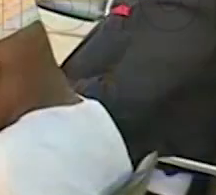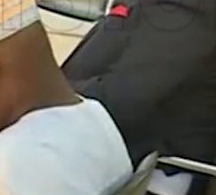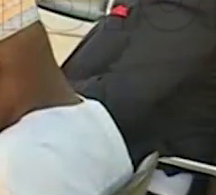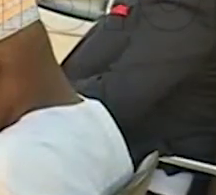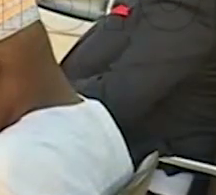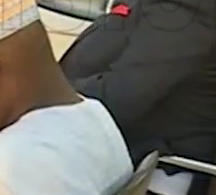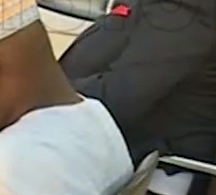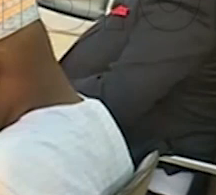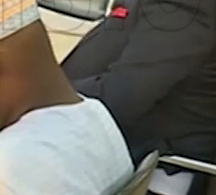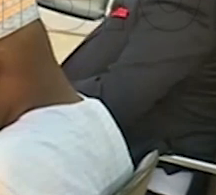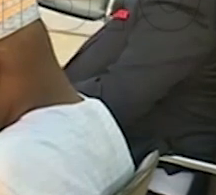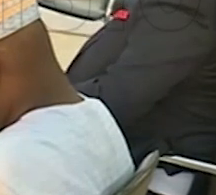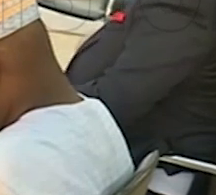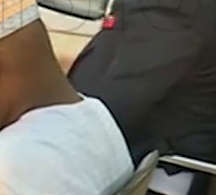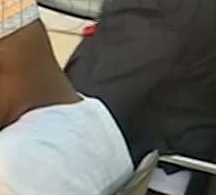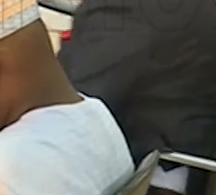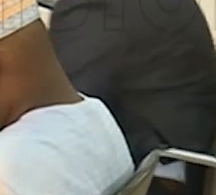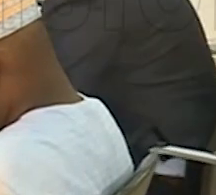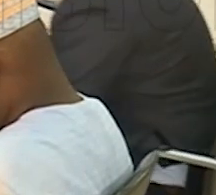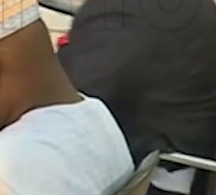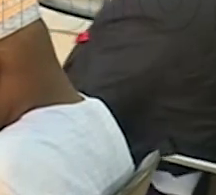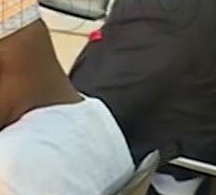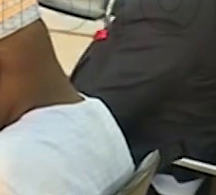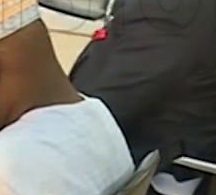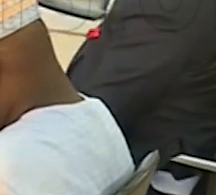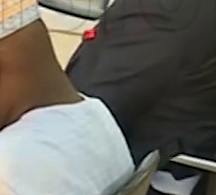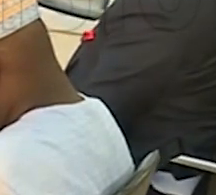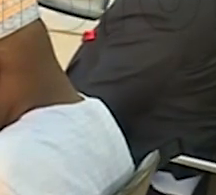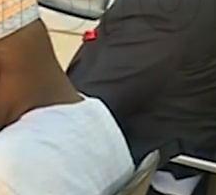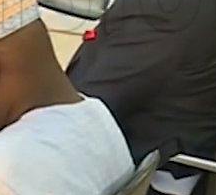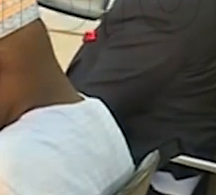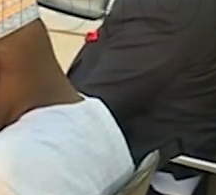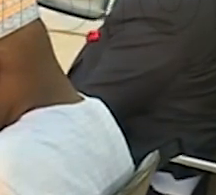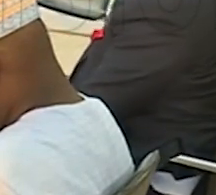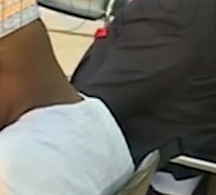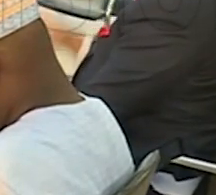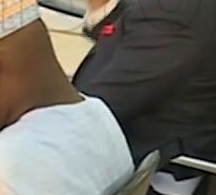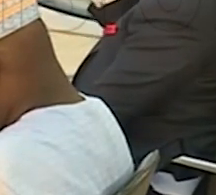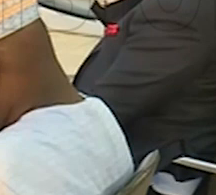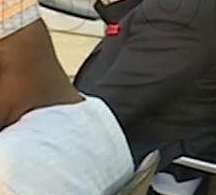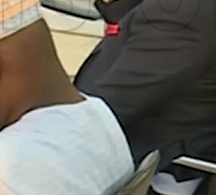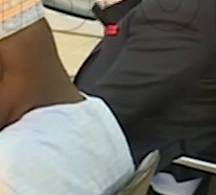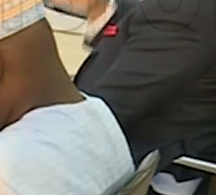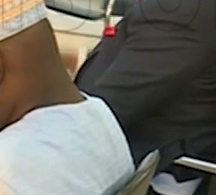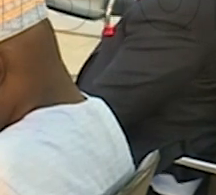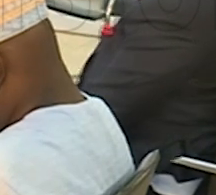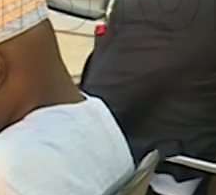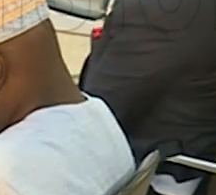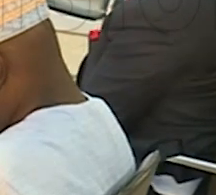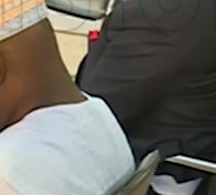I think there were some questions regarding, one was the issue of Jabi Lake Mall, and just to make it clear, the PTF certainly